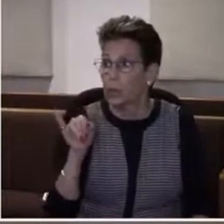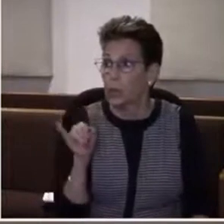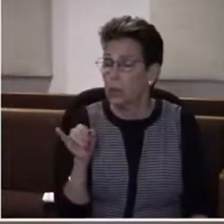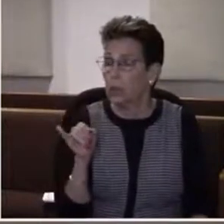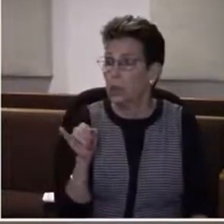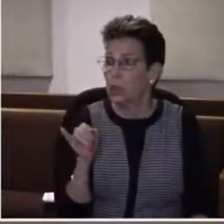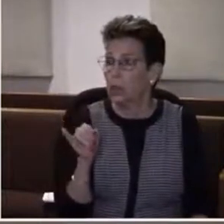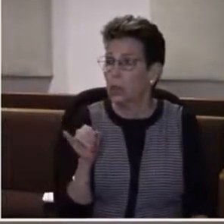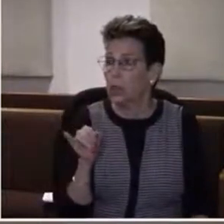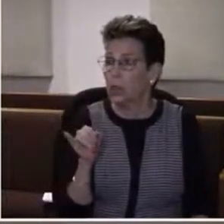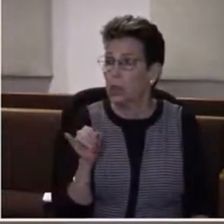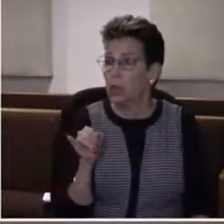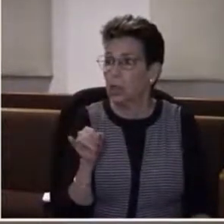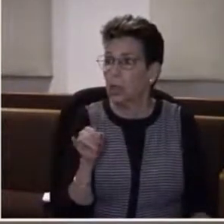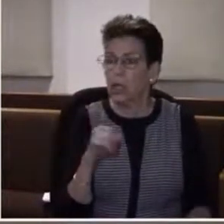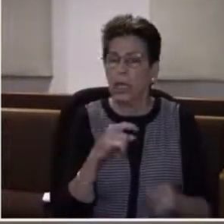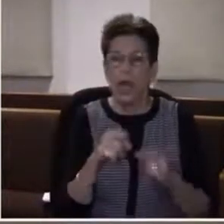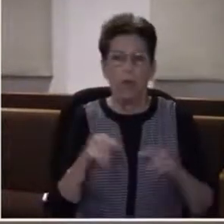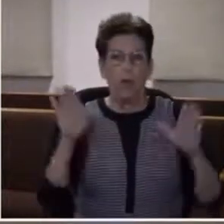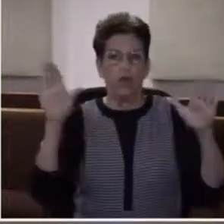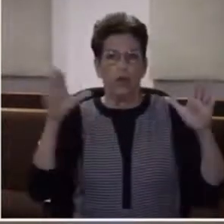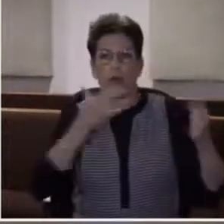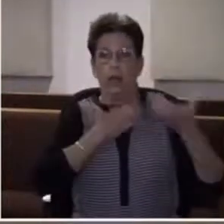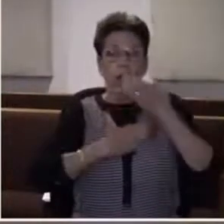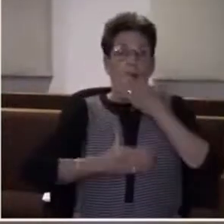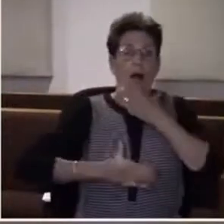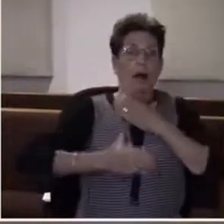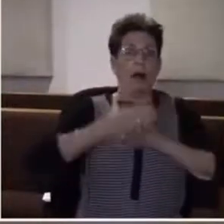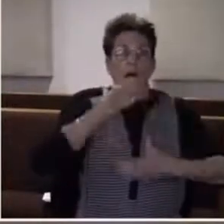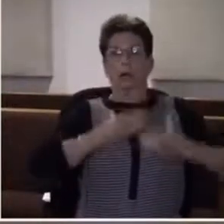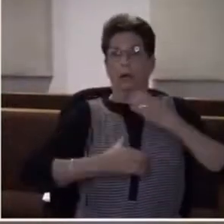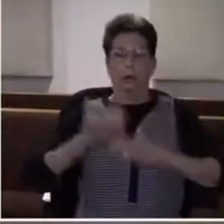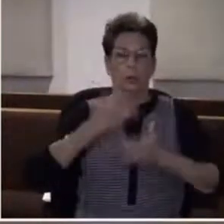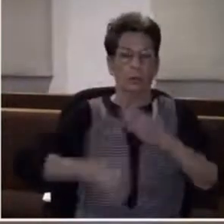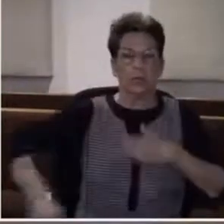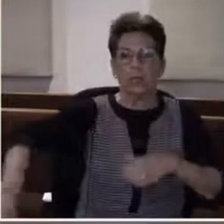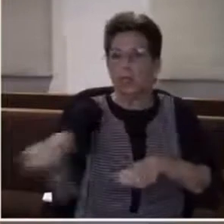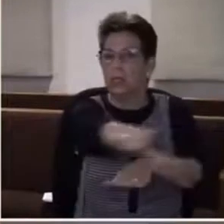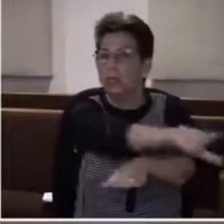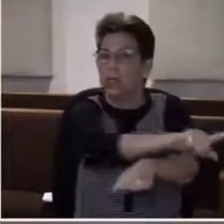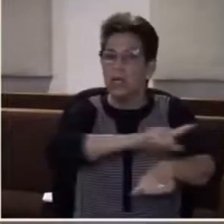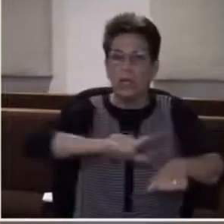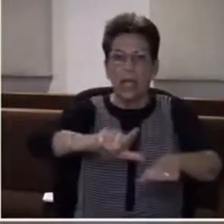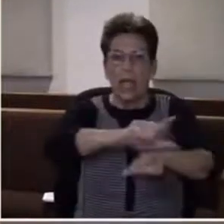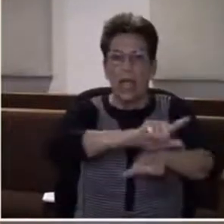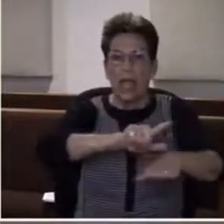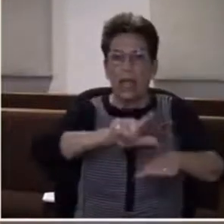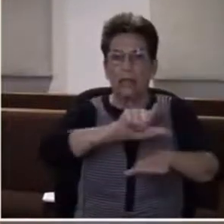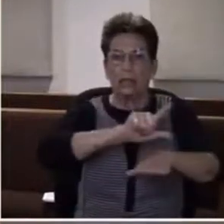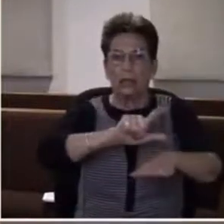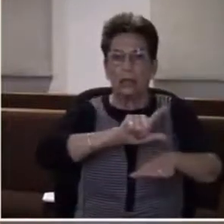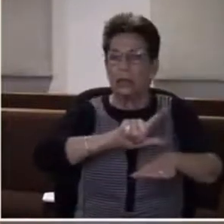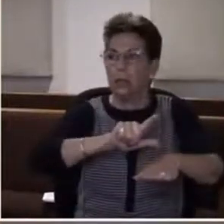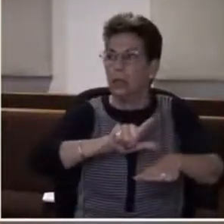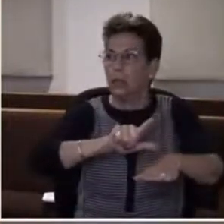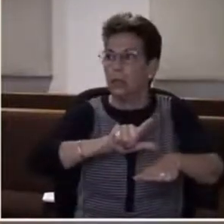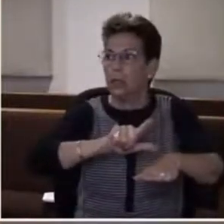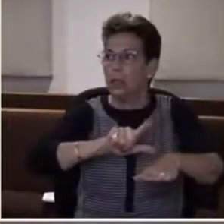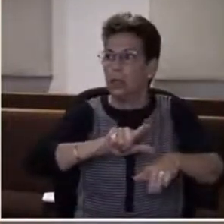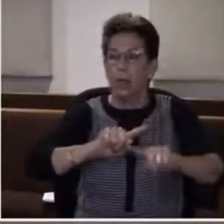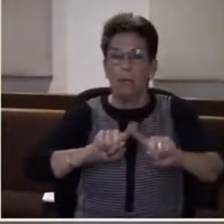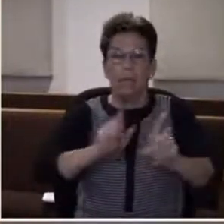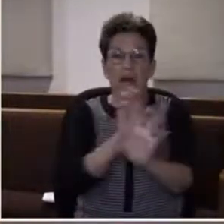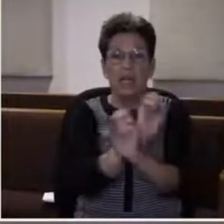6 months, when great famine was throughout all the land. But unto none of